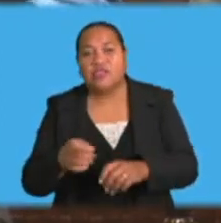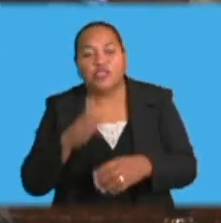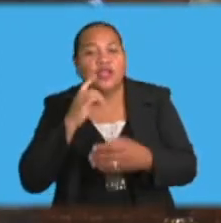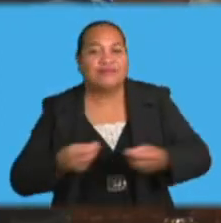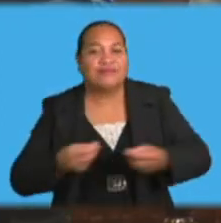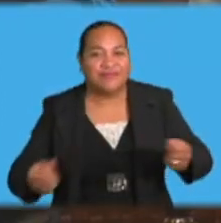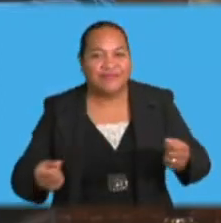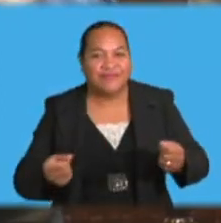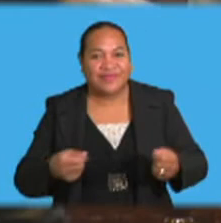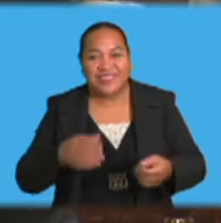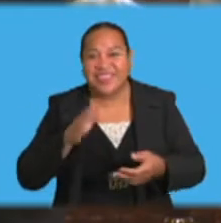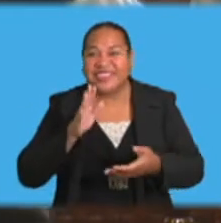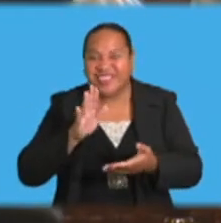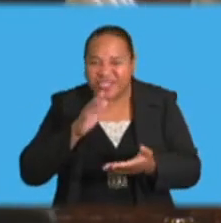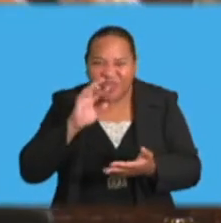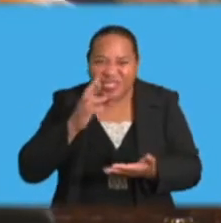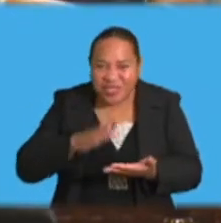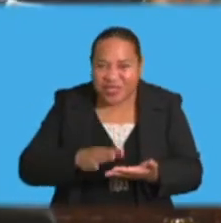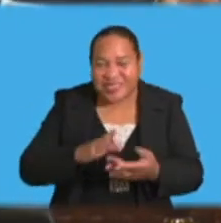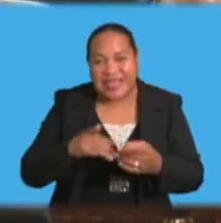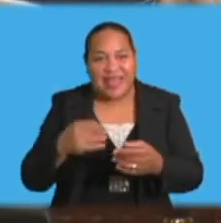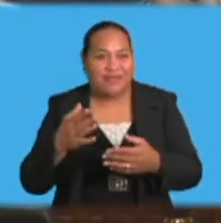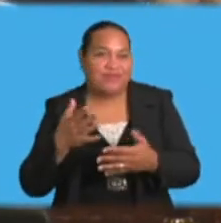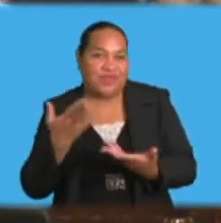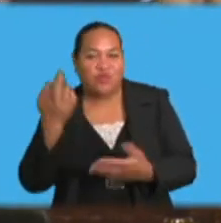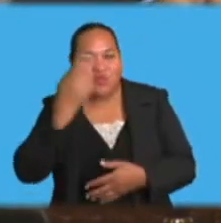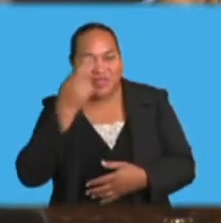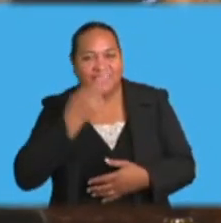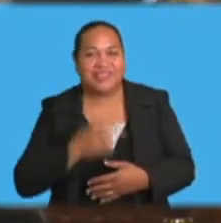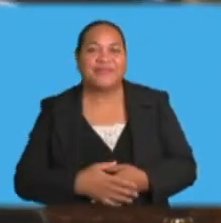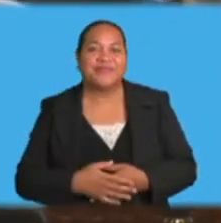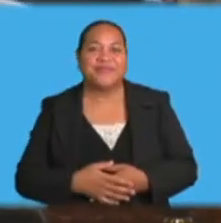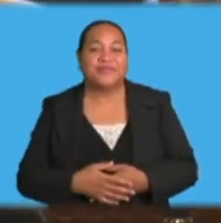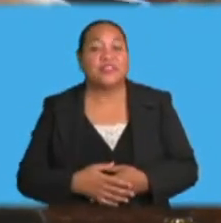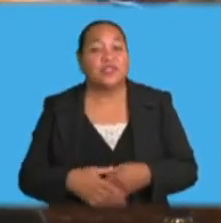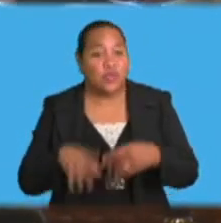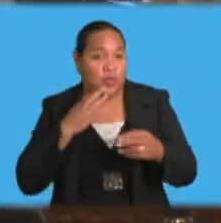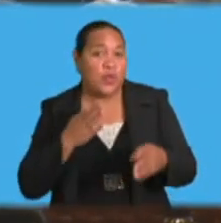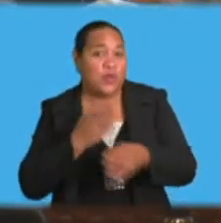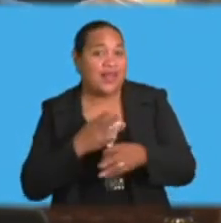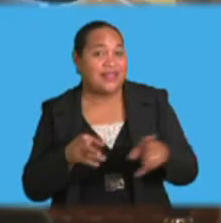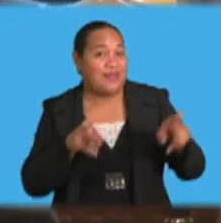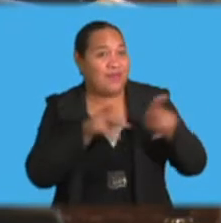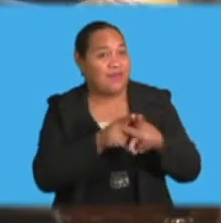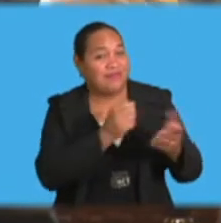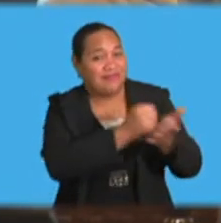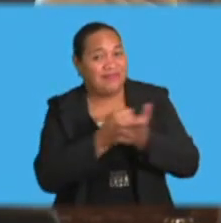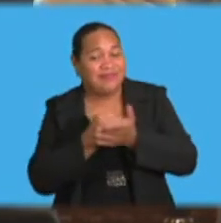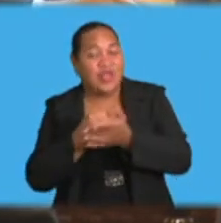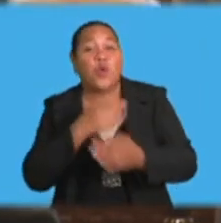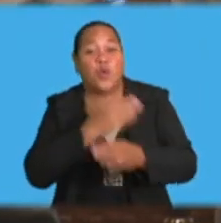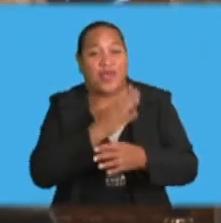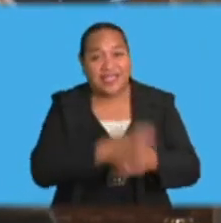are faced in the field of occupational health and safety. We are working together with the support of our tripartite partners, workers and